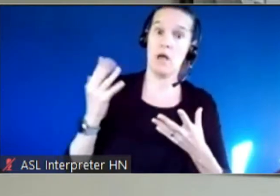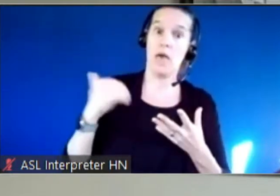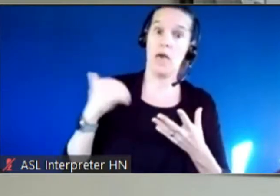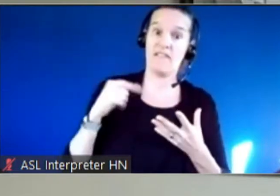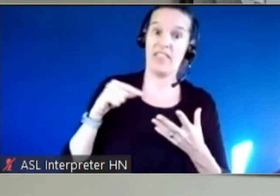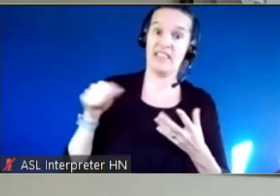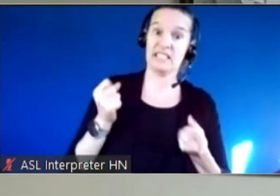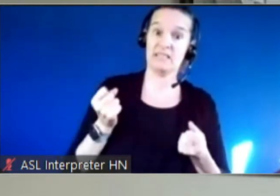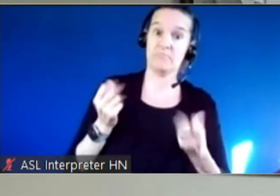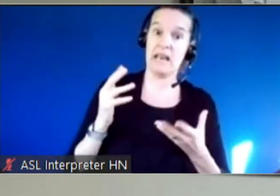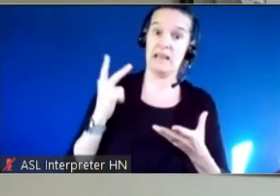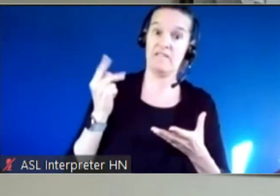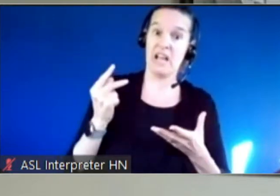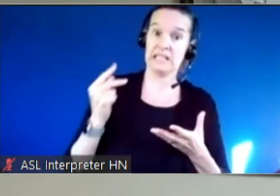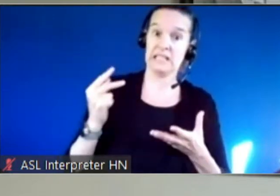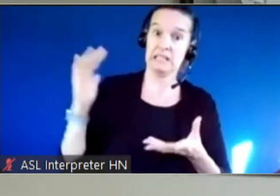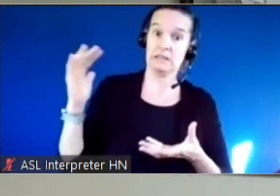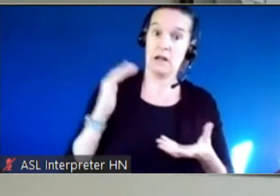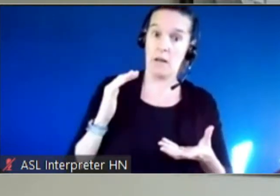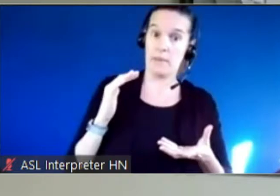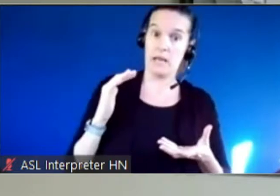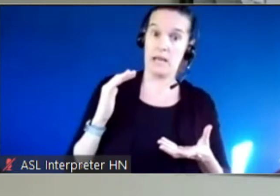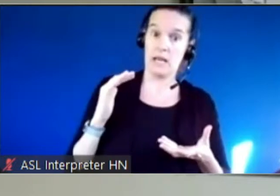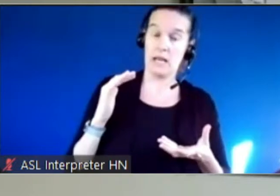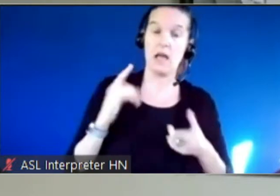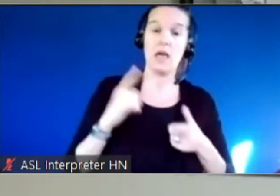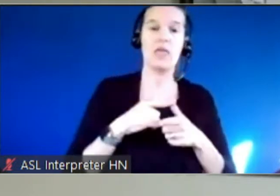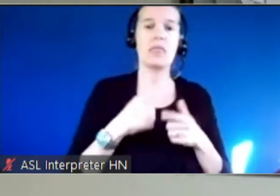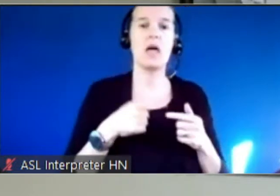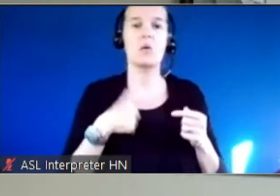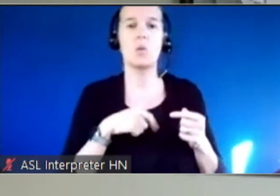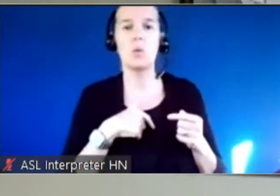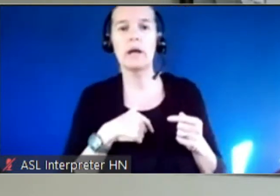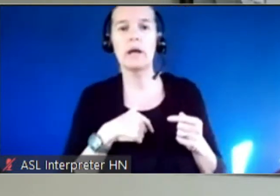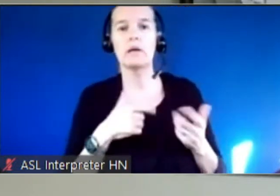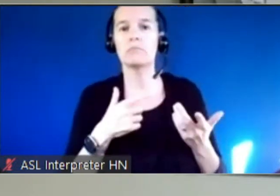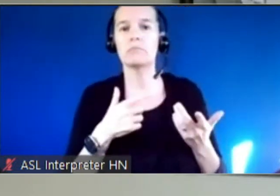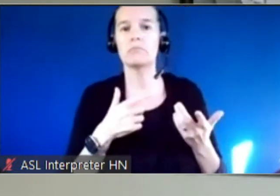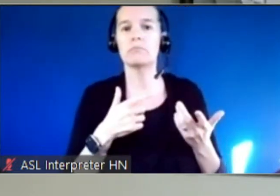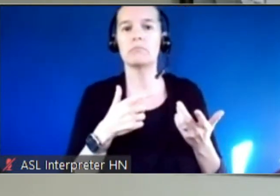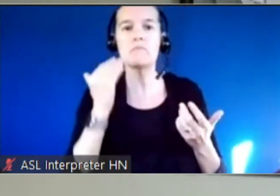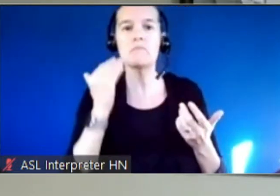accurate idea of when the clinics are planning their events, and we try